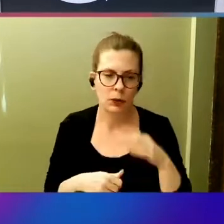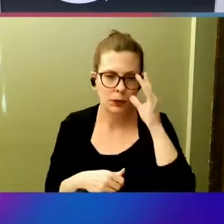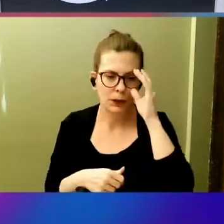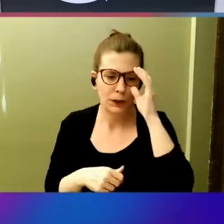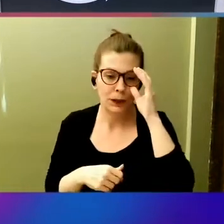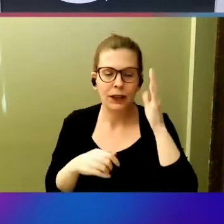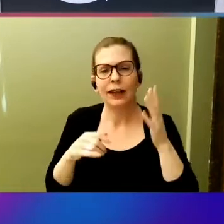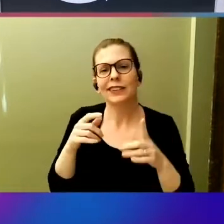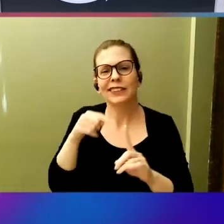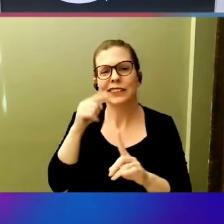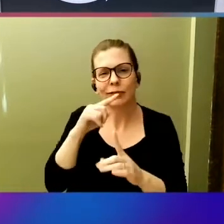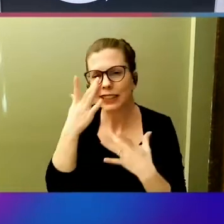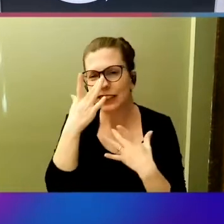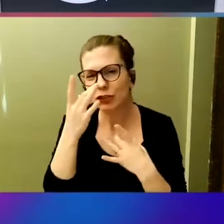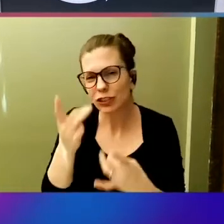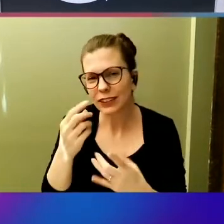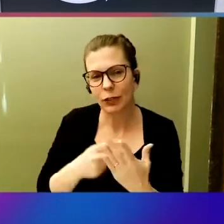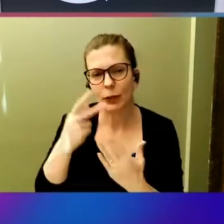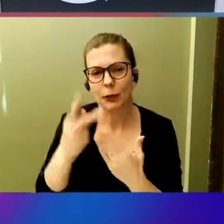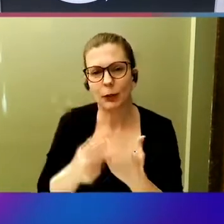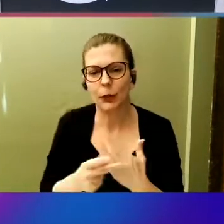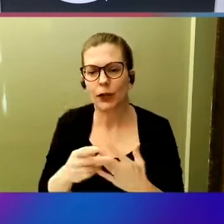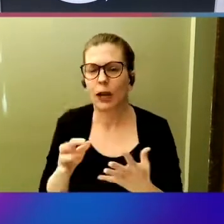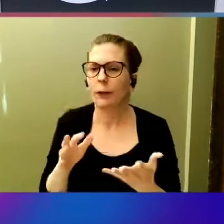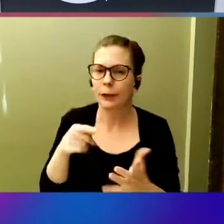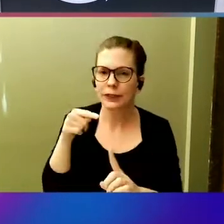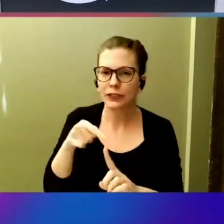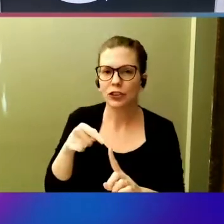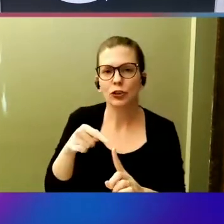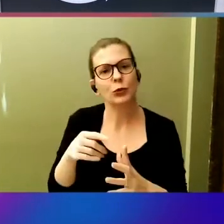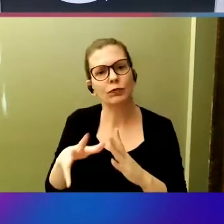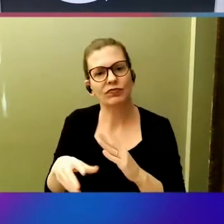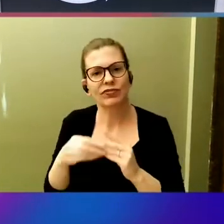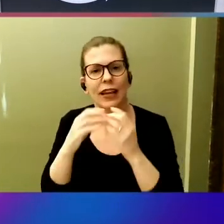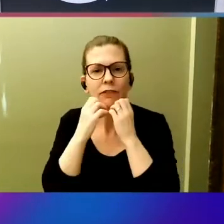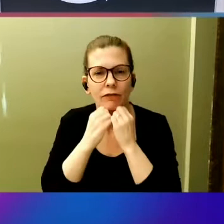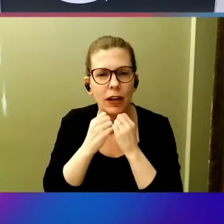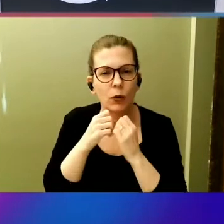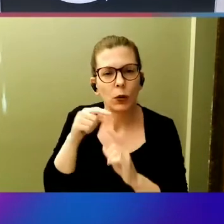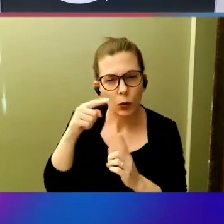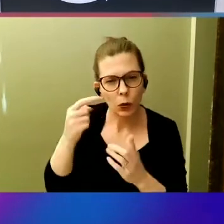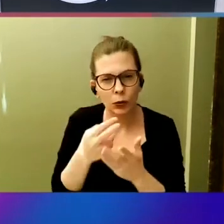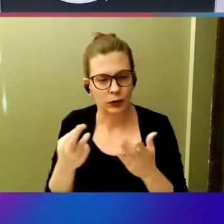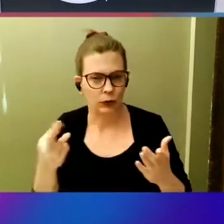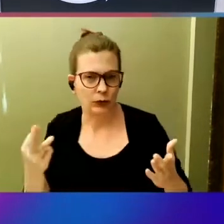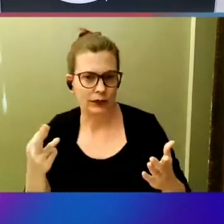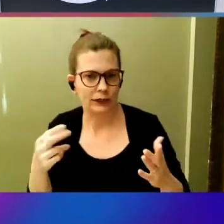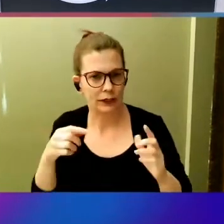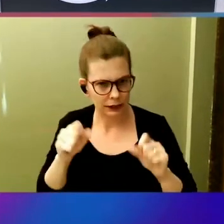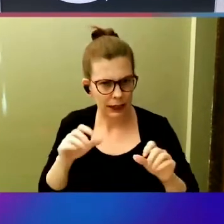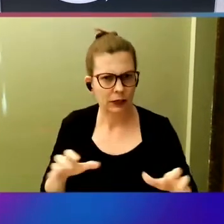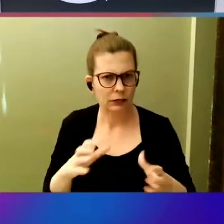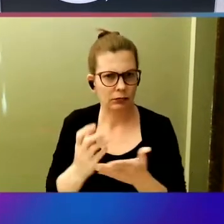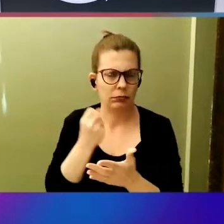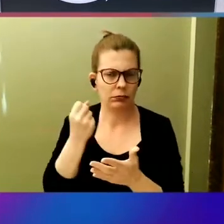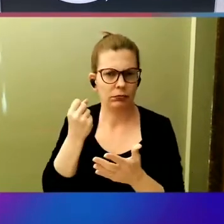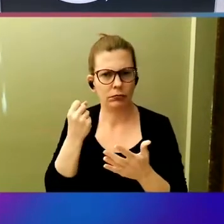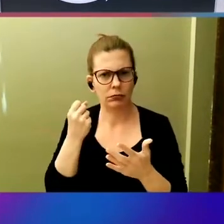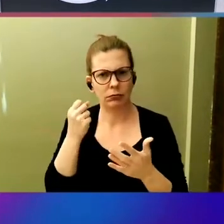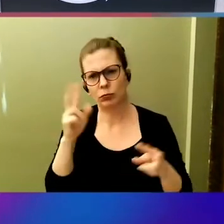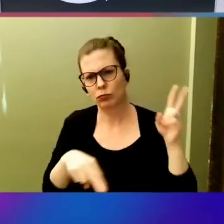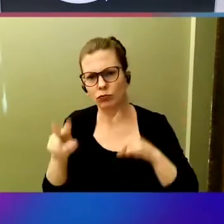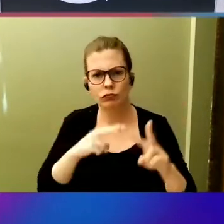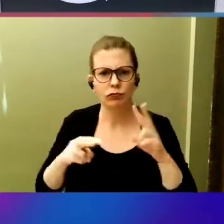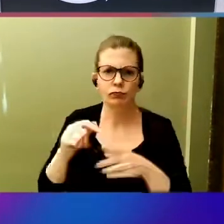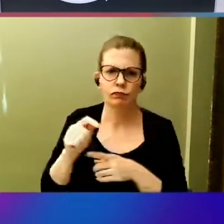in the program is giving them value by basically these resources that they can check out on